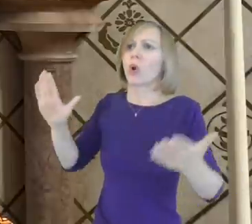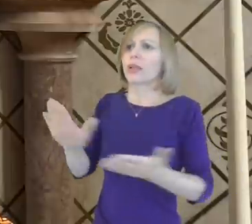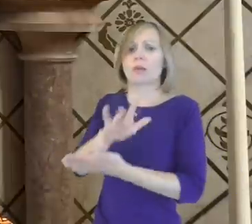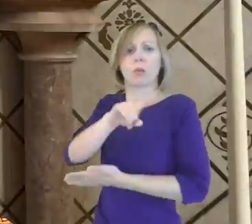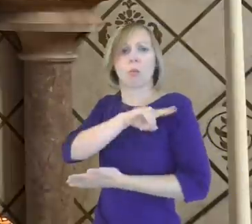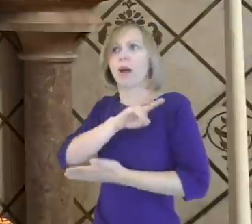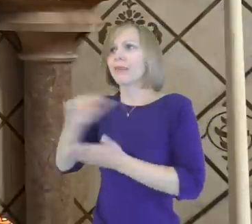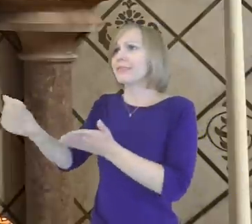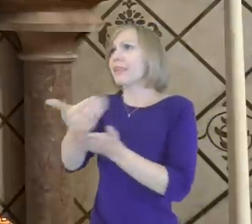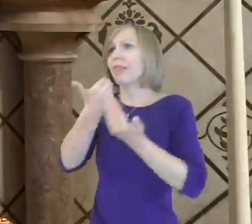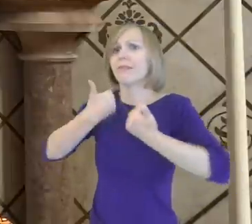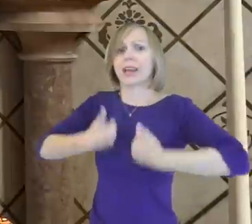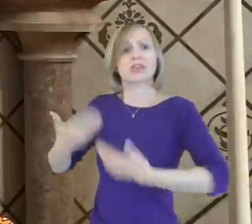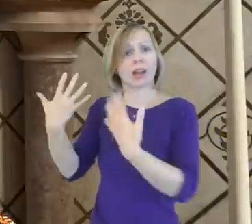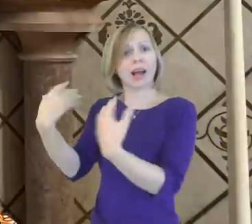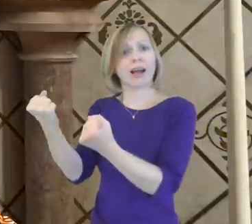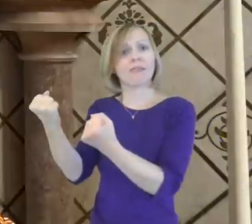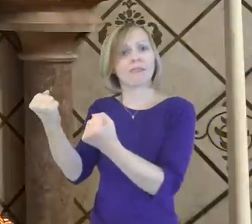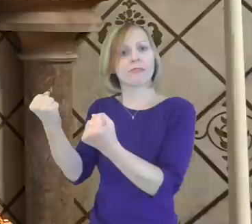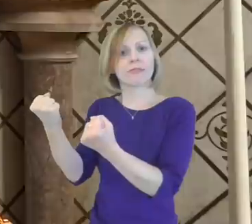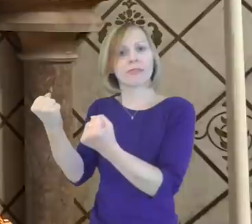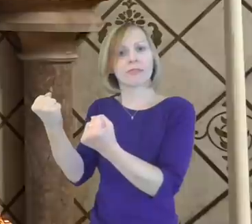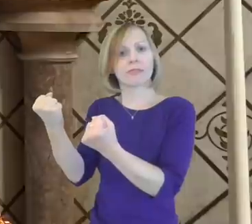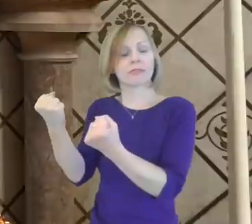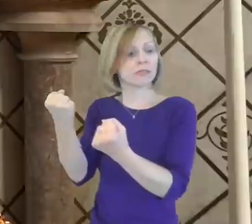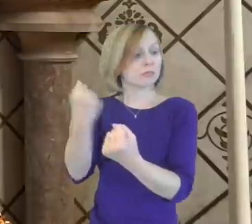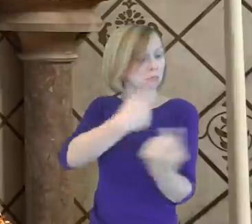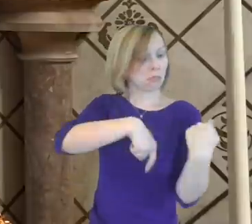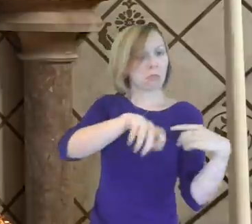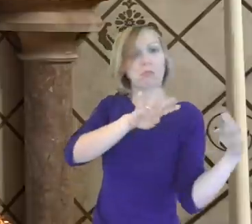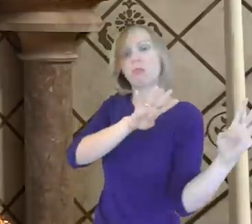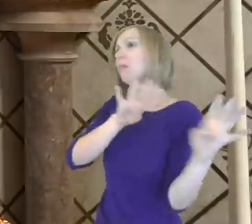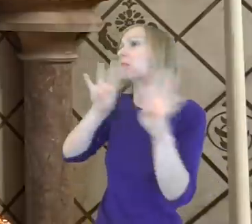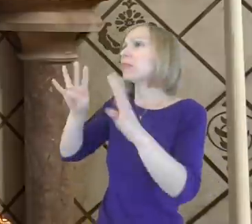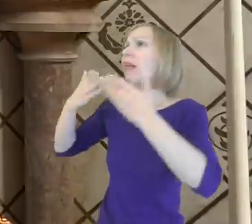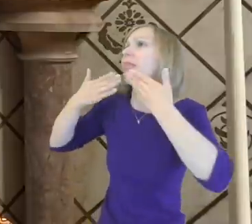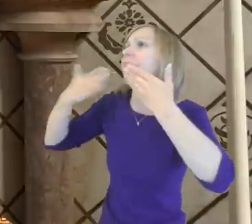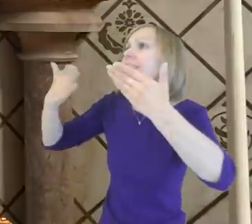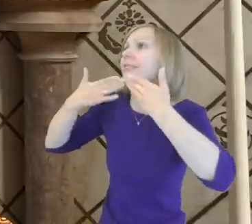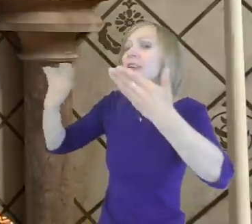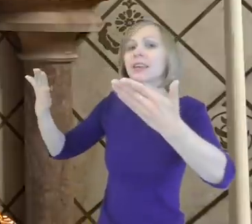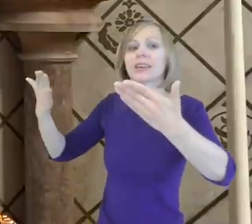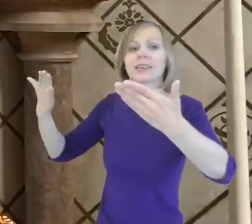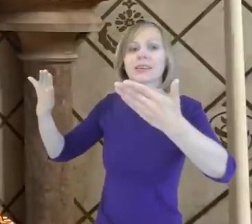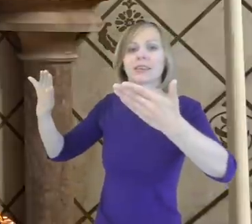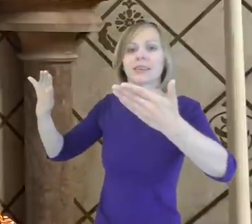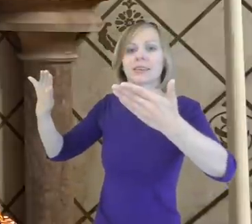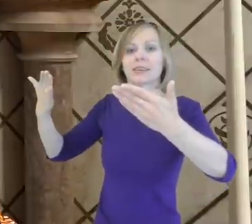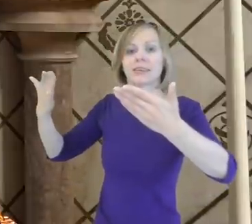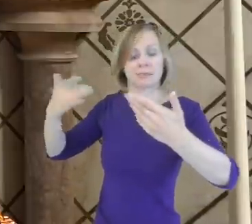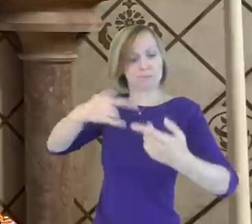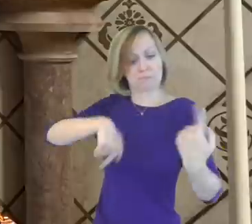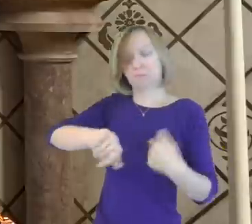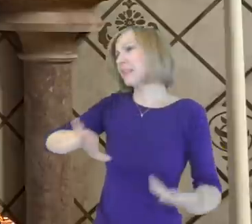our salvation. Let us come before his presence with thanksgiving and show